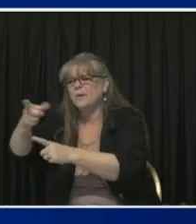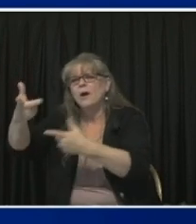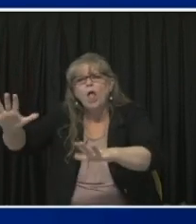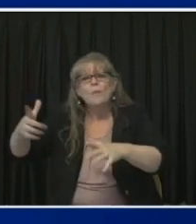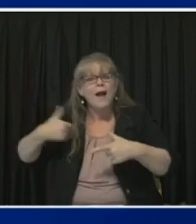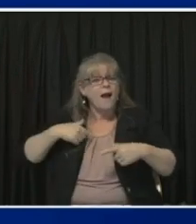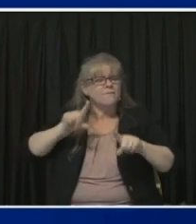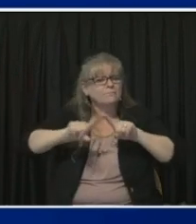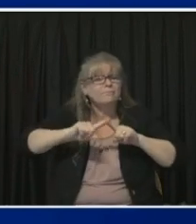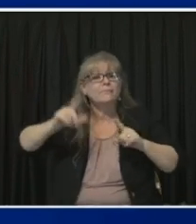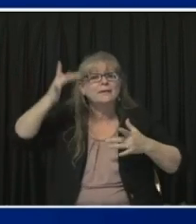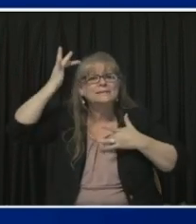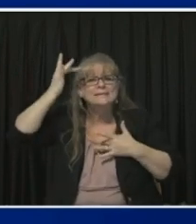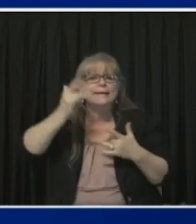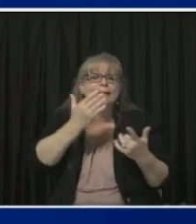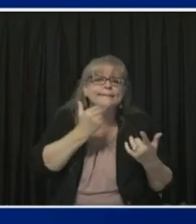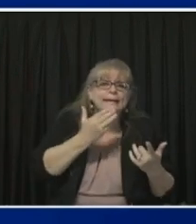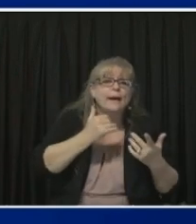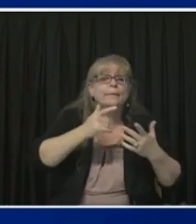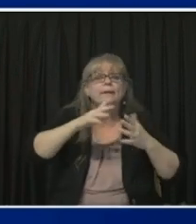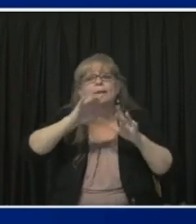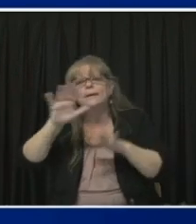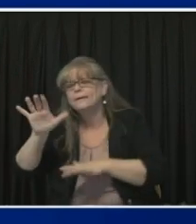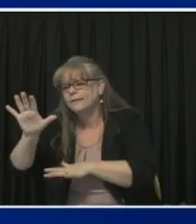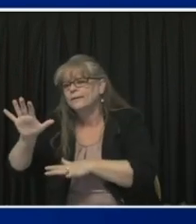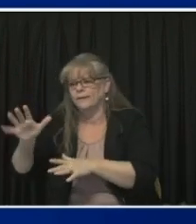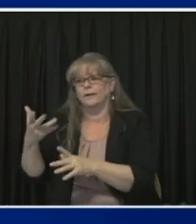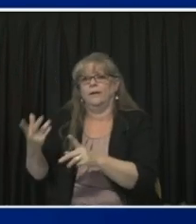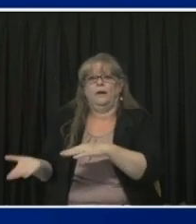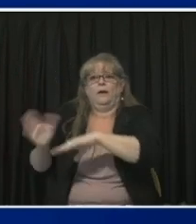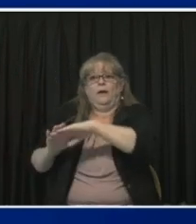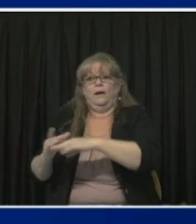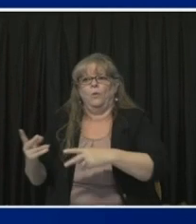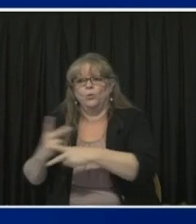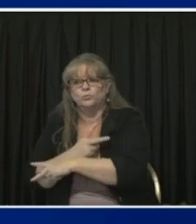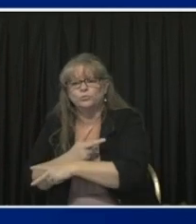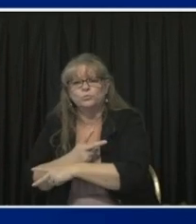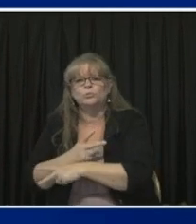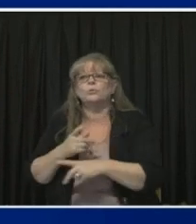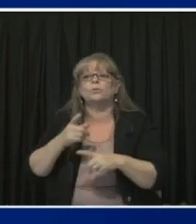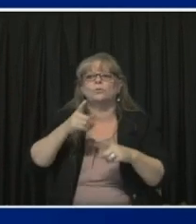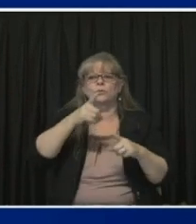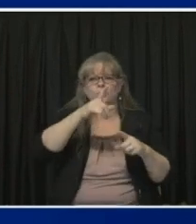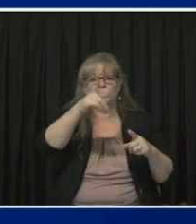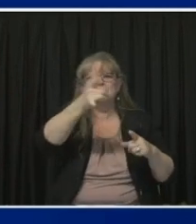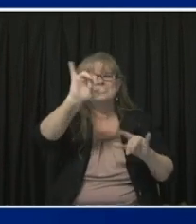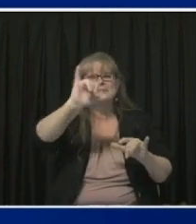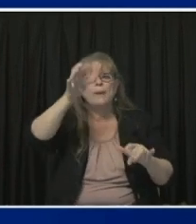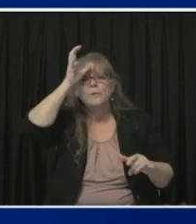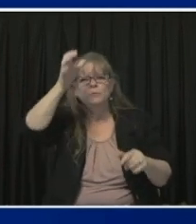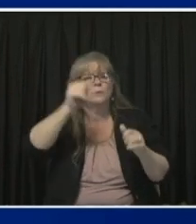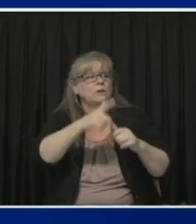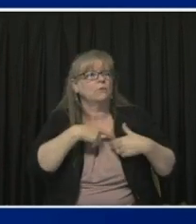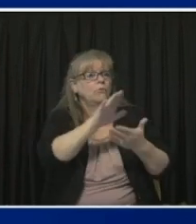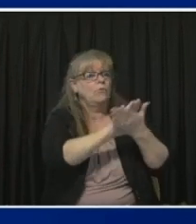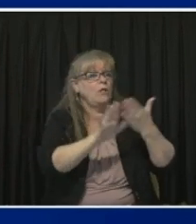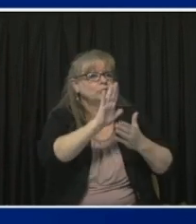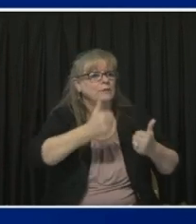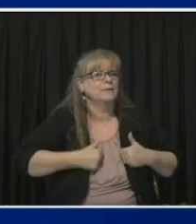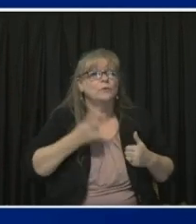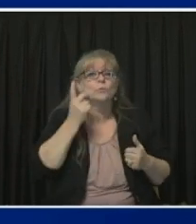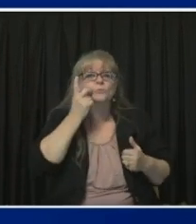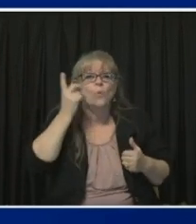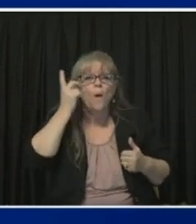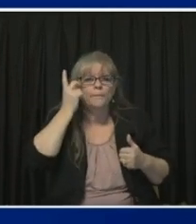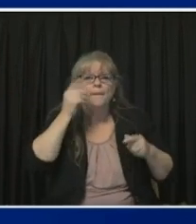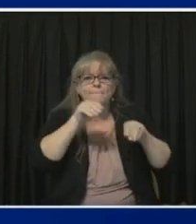living in a residential setting like a dormitory, we're doing everything that we can to continue to step up the efforts to keep these